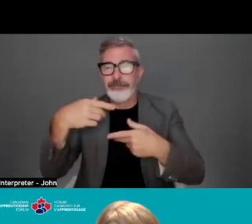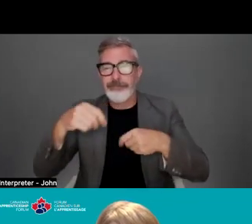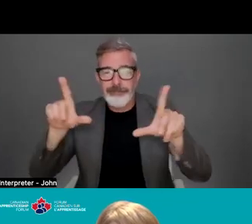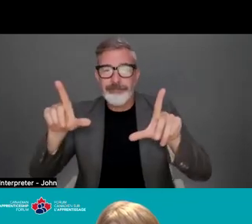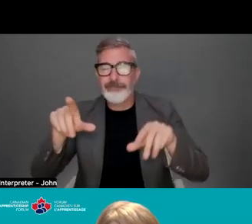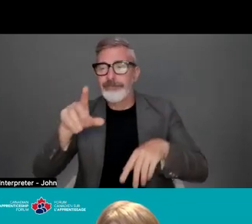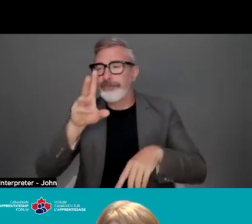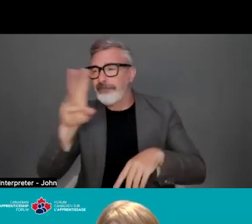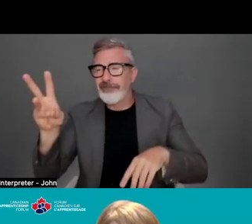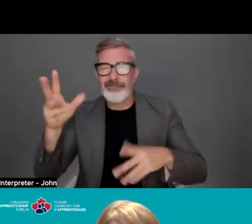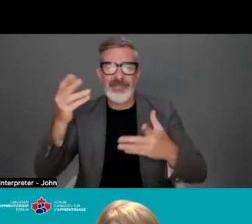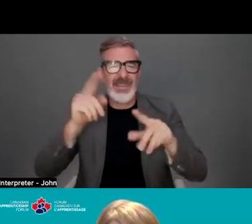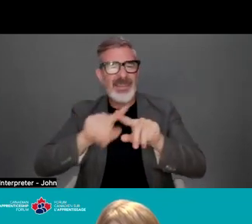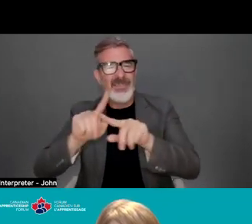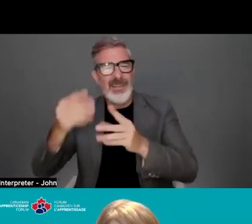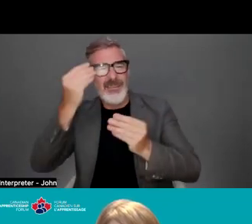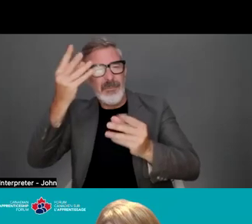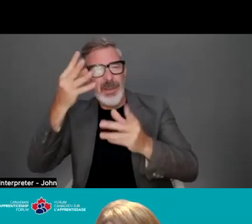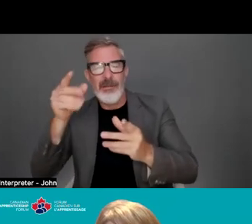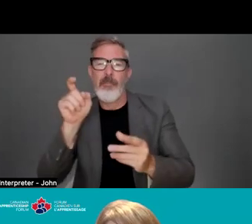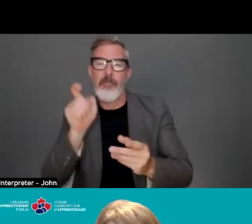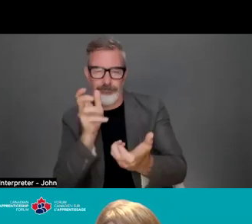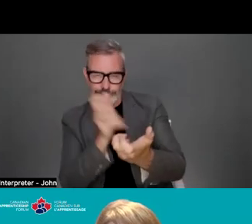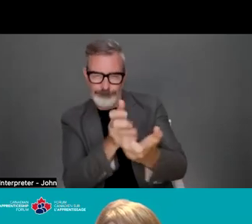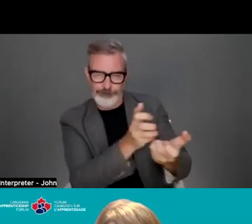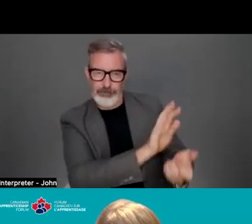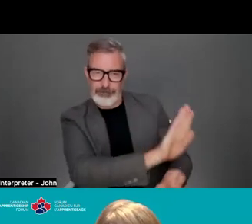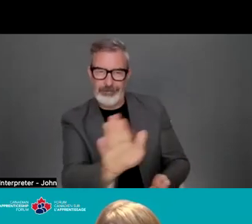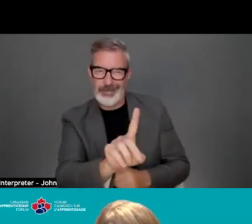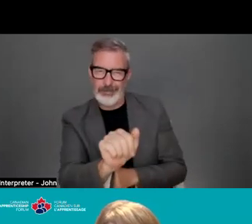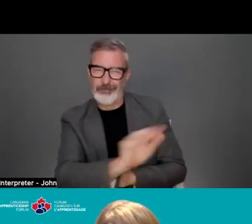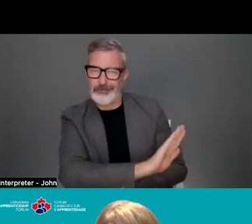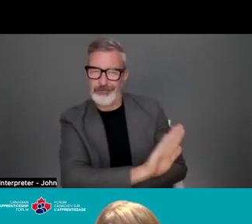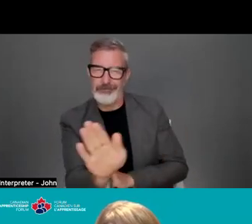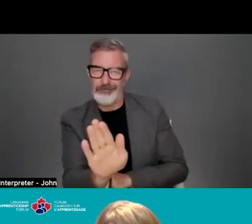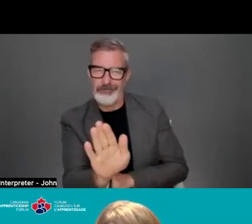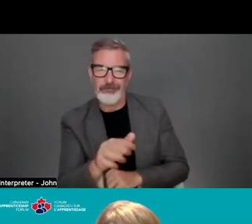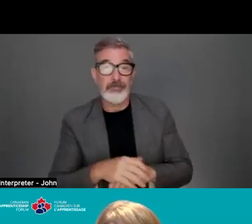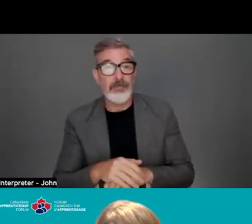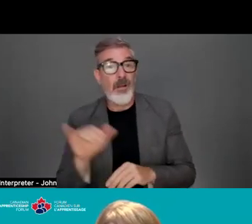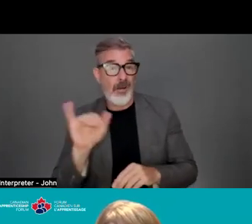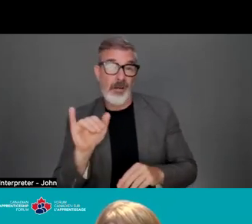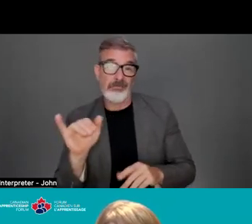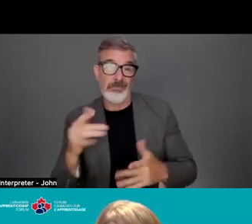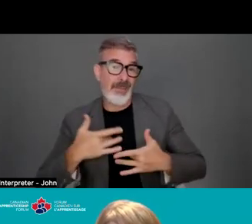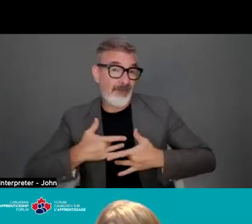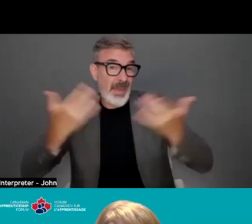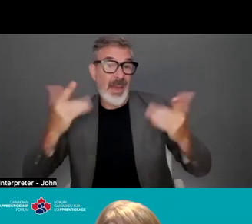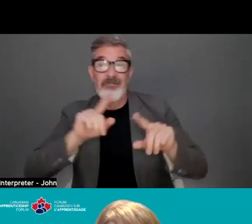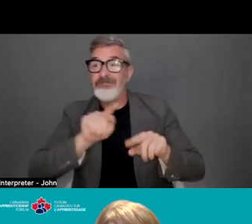And we need to implement projects about apprentices with disabilities and partner